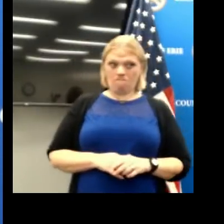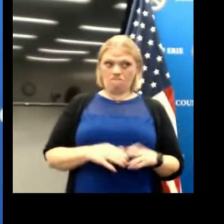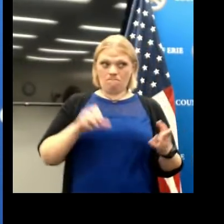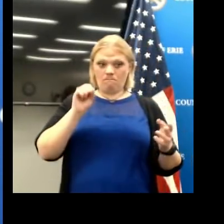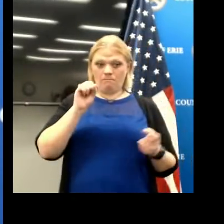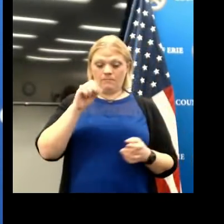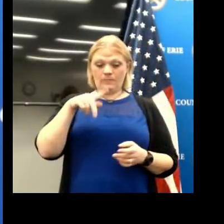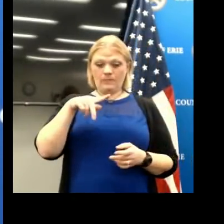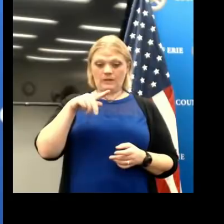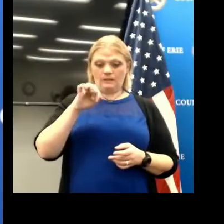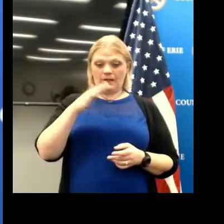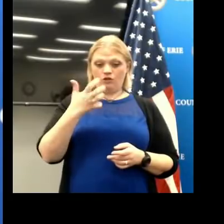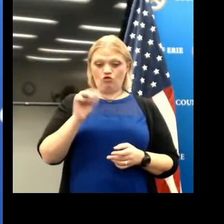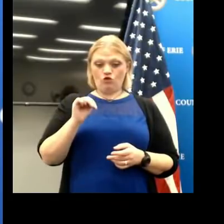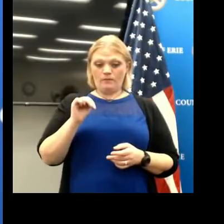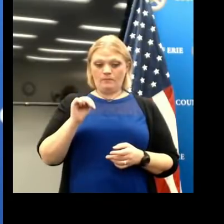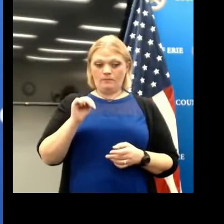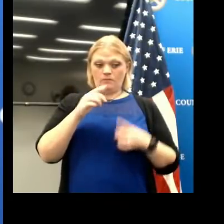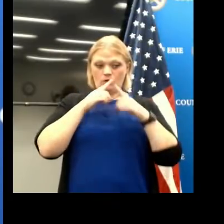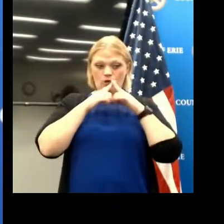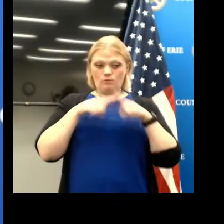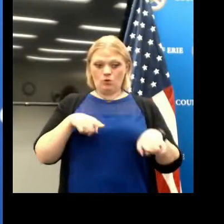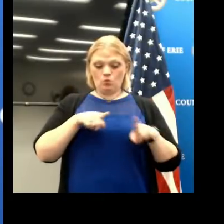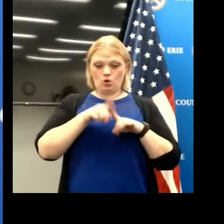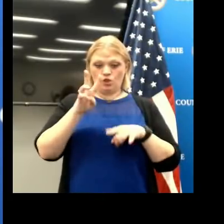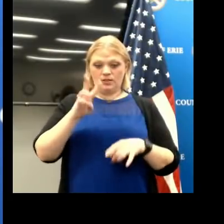Spectrum, if you're still on, unmute your phone, *6.